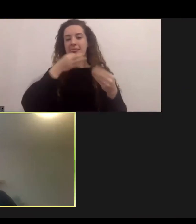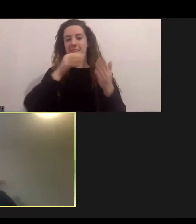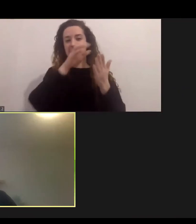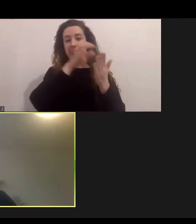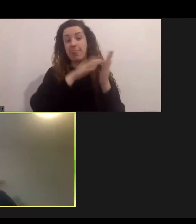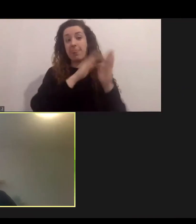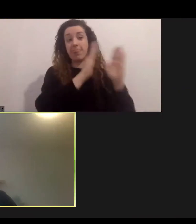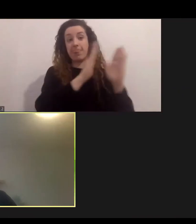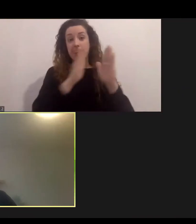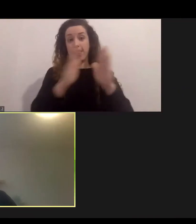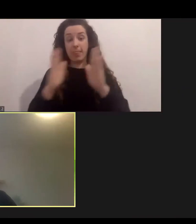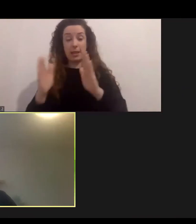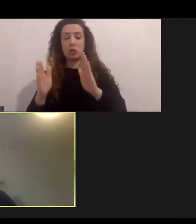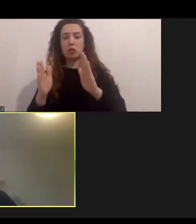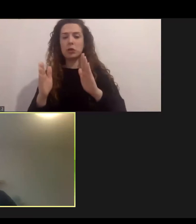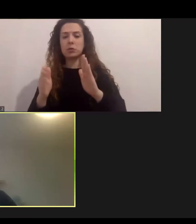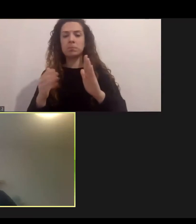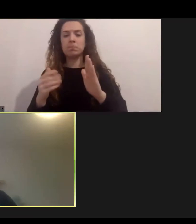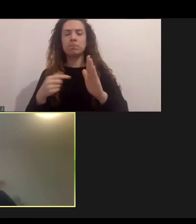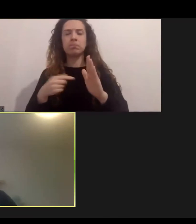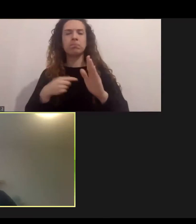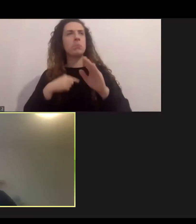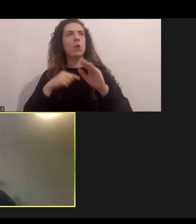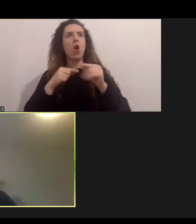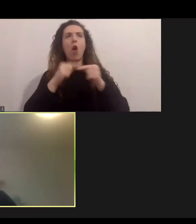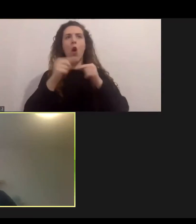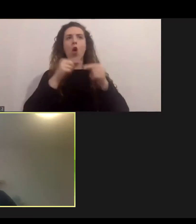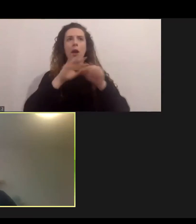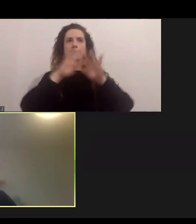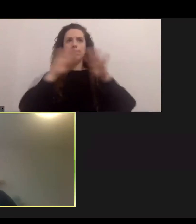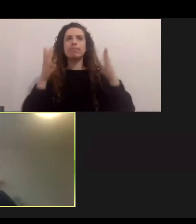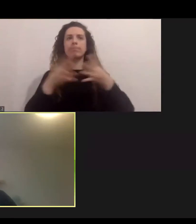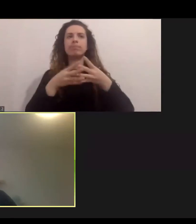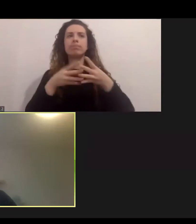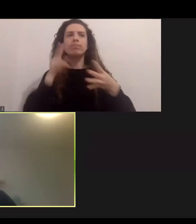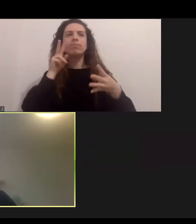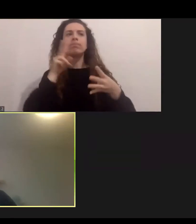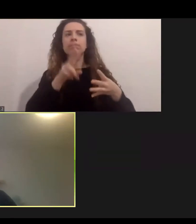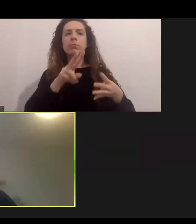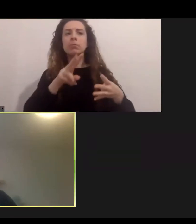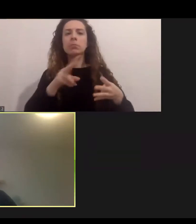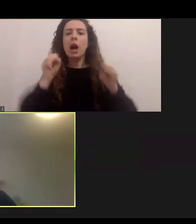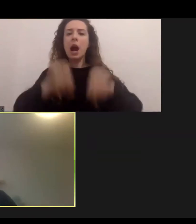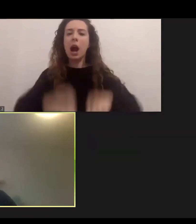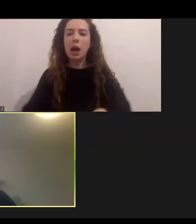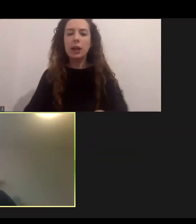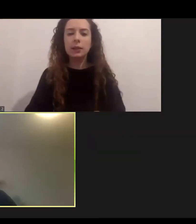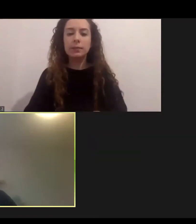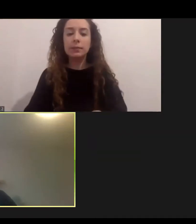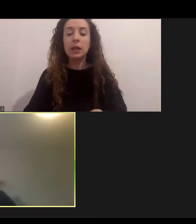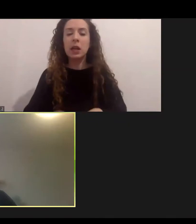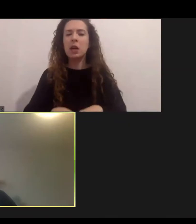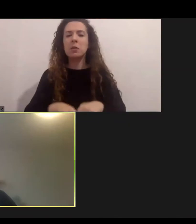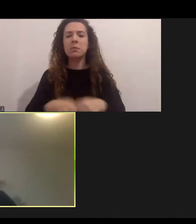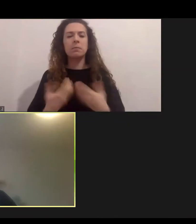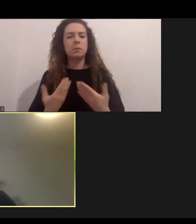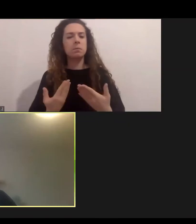I like personal contact, so I was really missing the